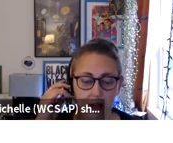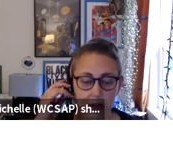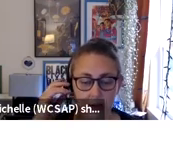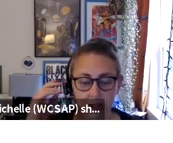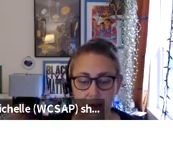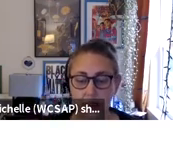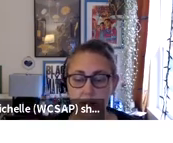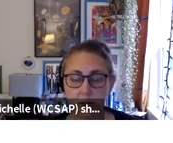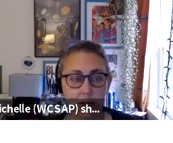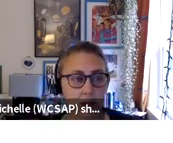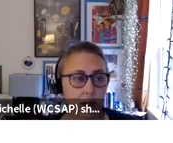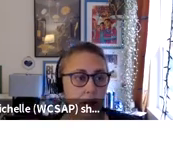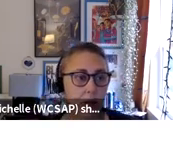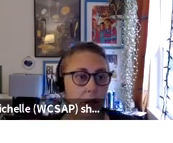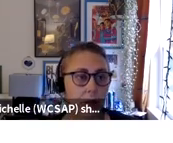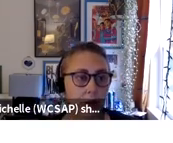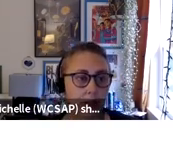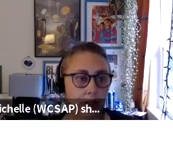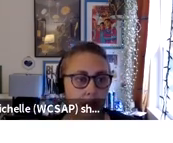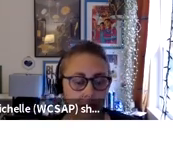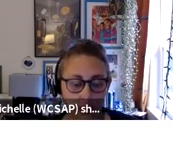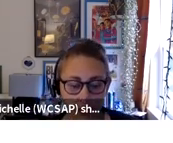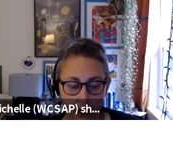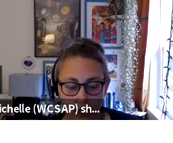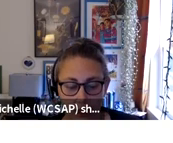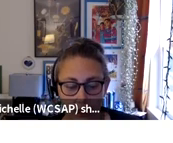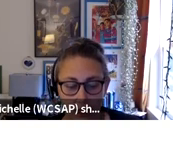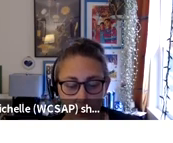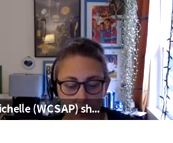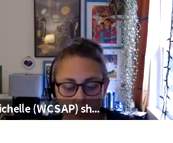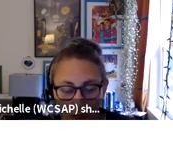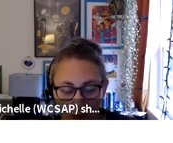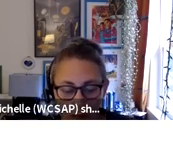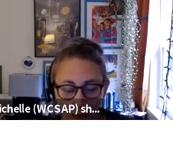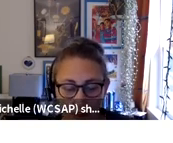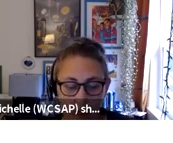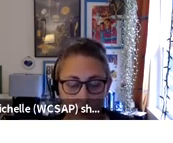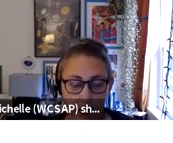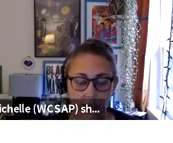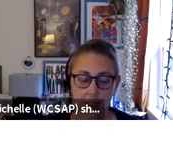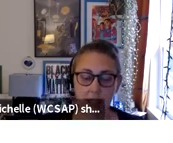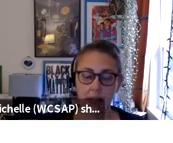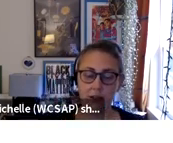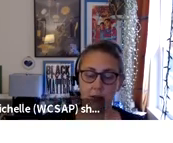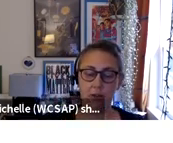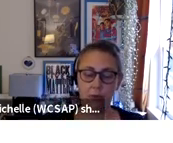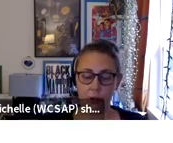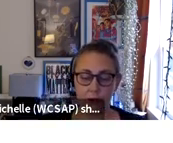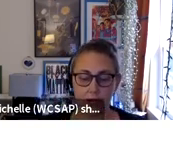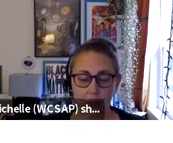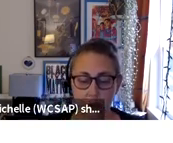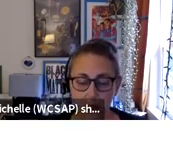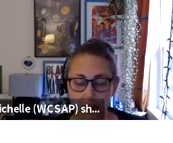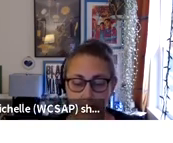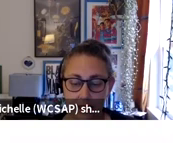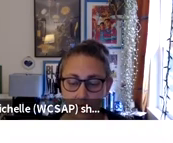by the Treaty of Medicine Creek, which was signed, it was a 1854